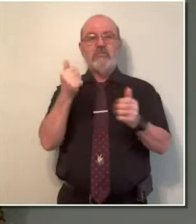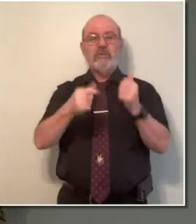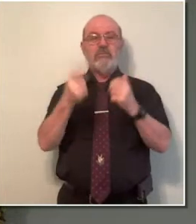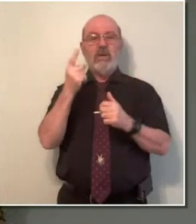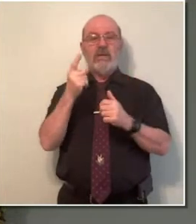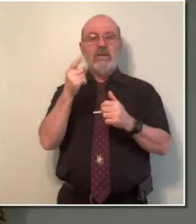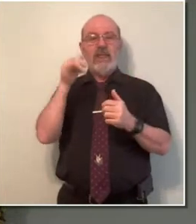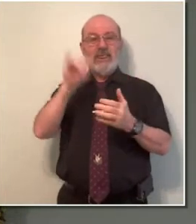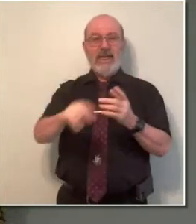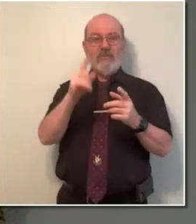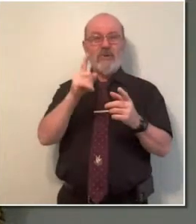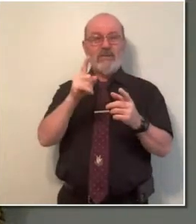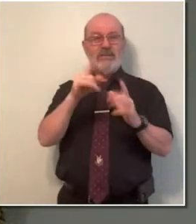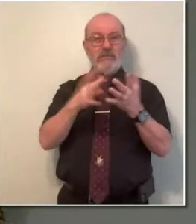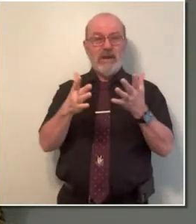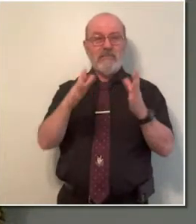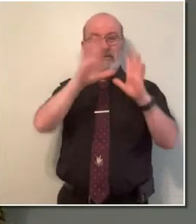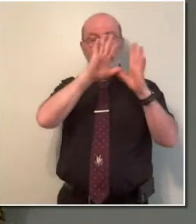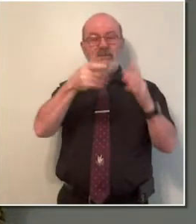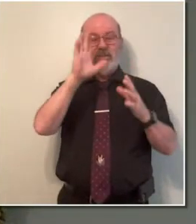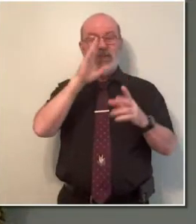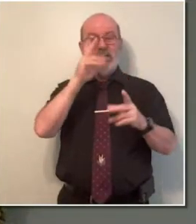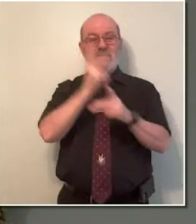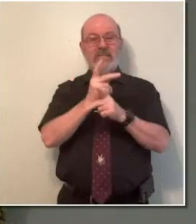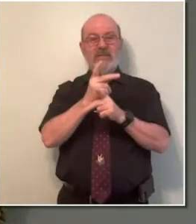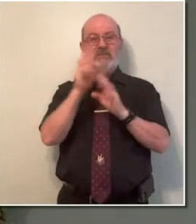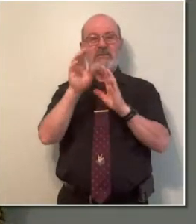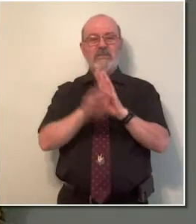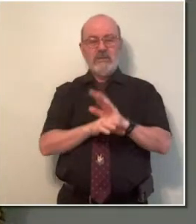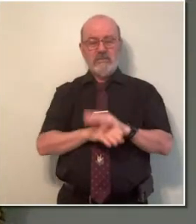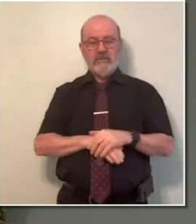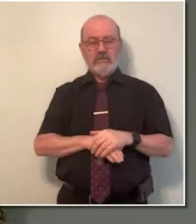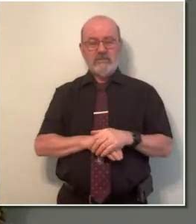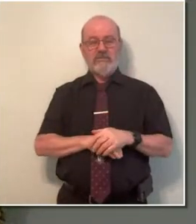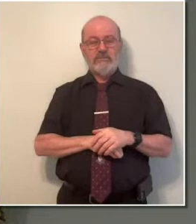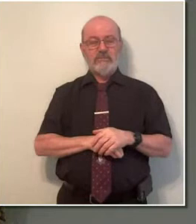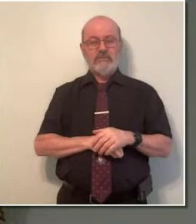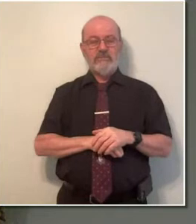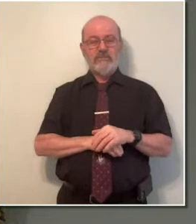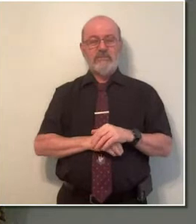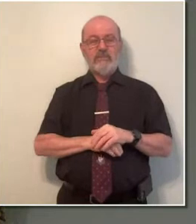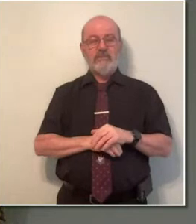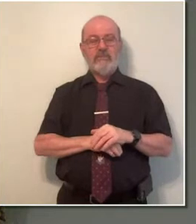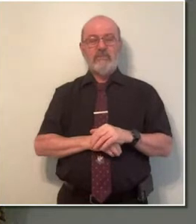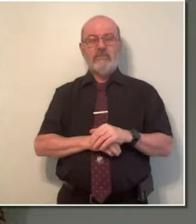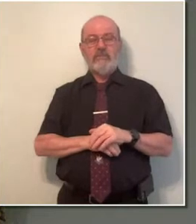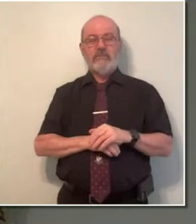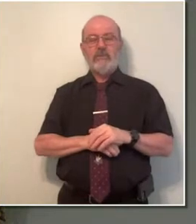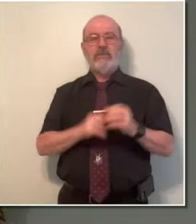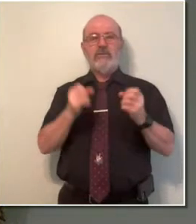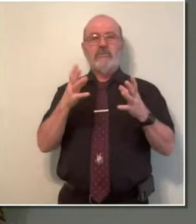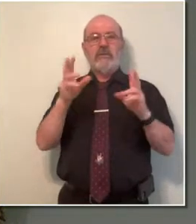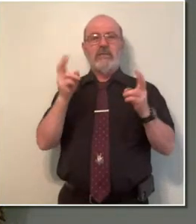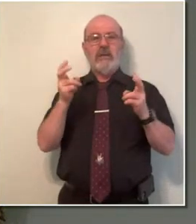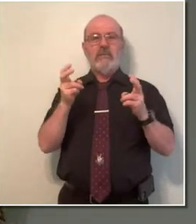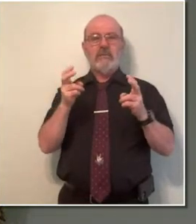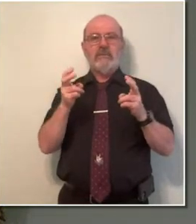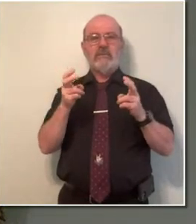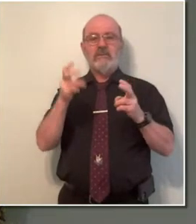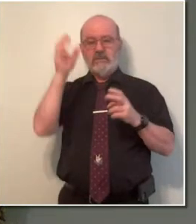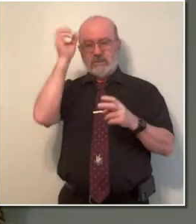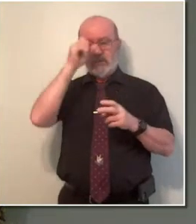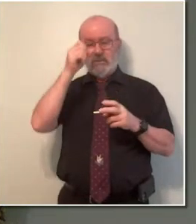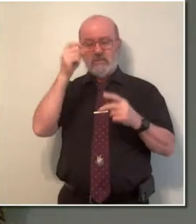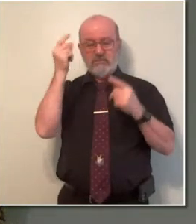one. Fear God and keep his commandments. There are a lot of topics that Solomon